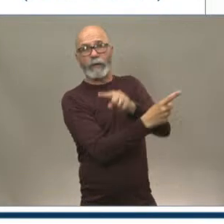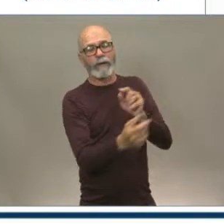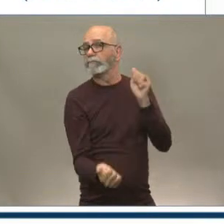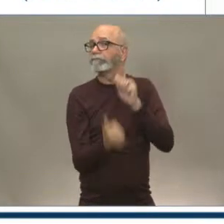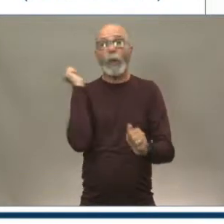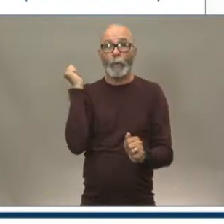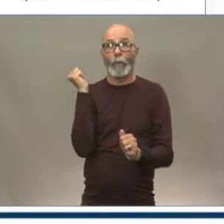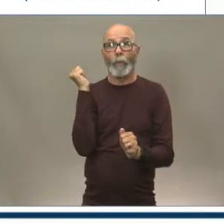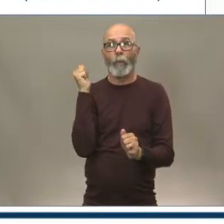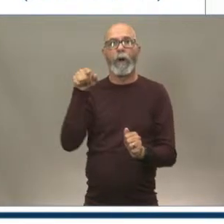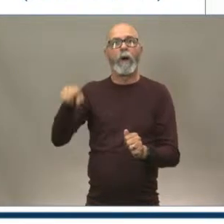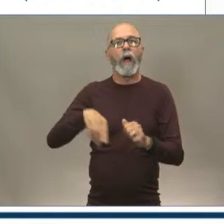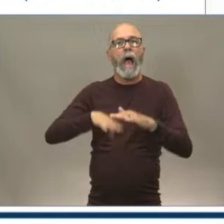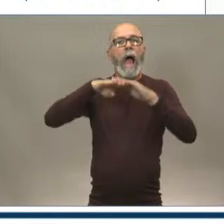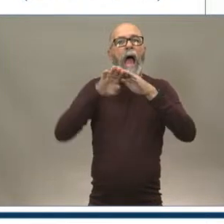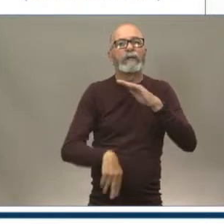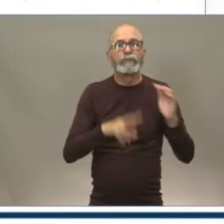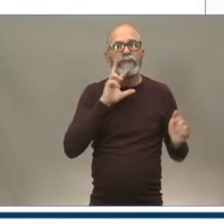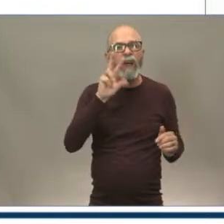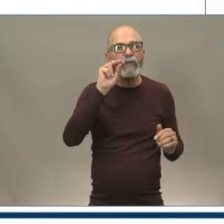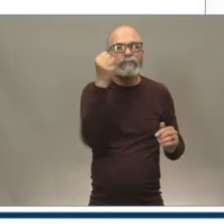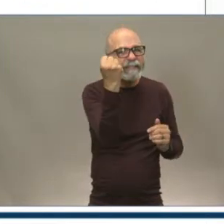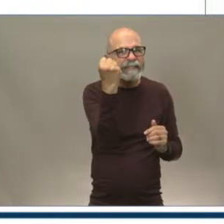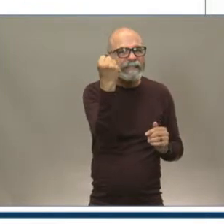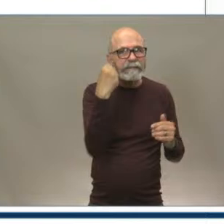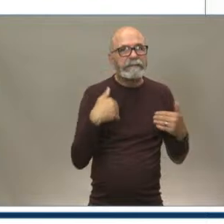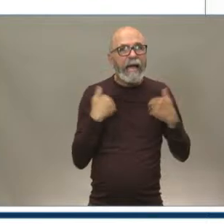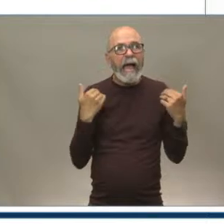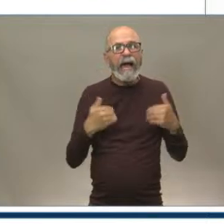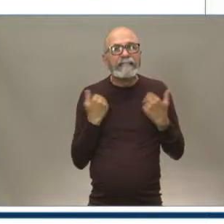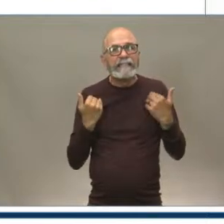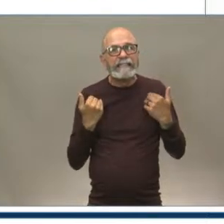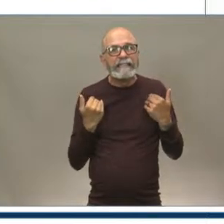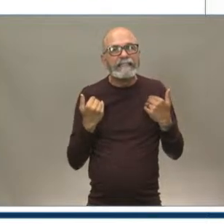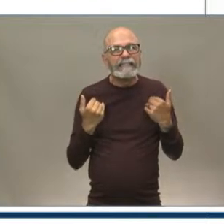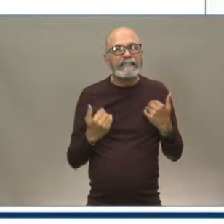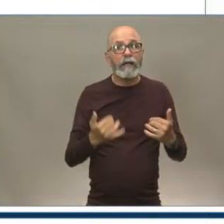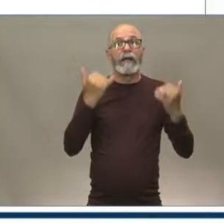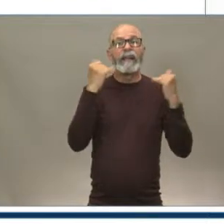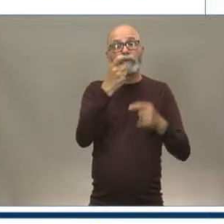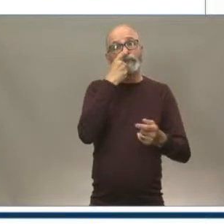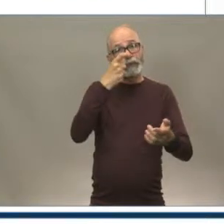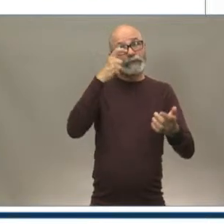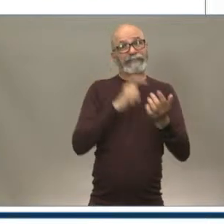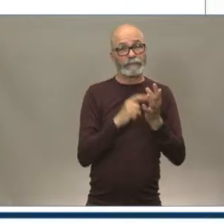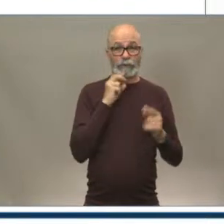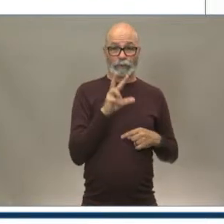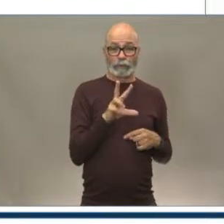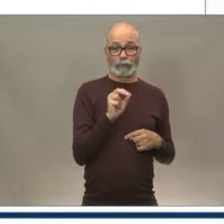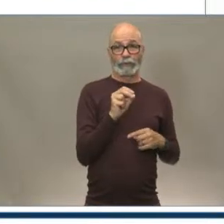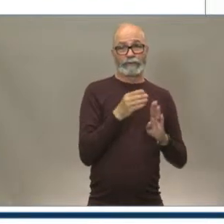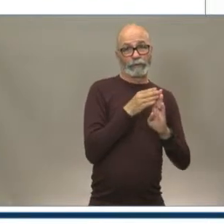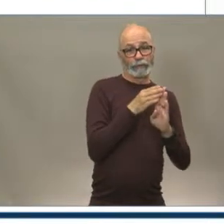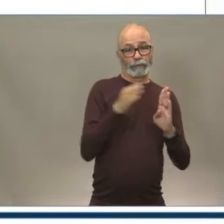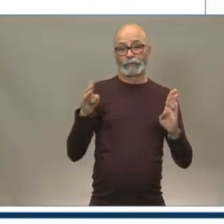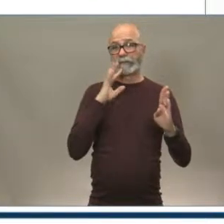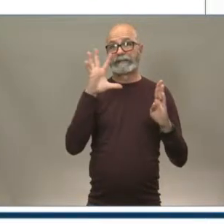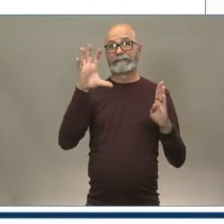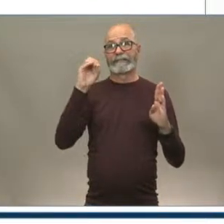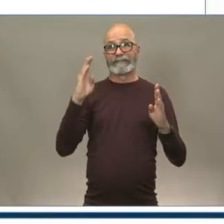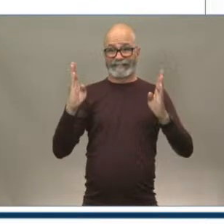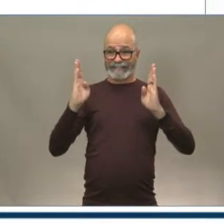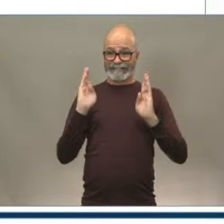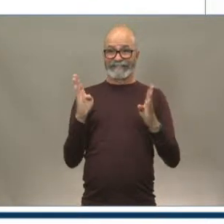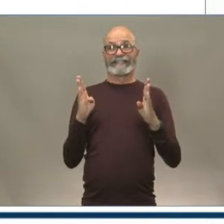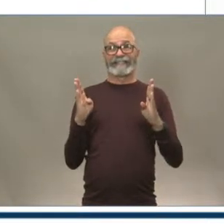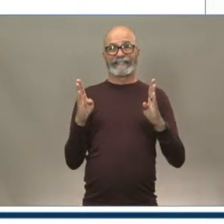under 30 population, and then we're also seeing in the 30 to 50-year-olds an almost